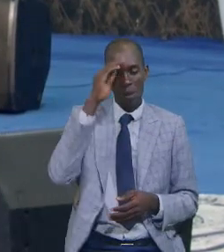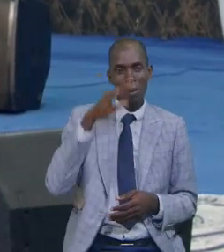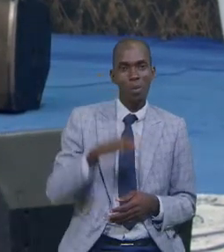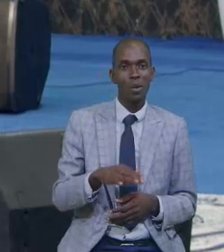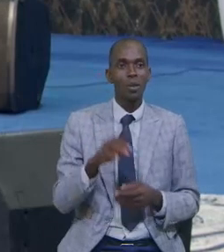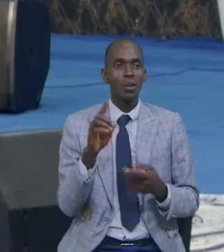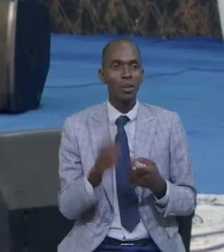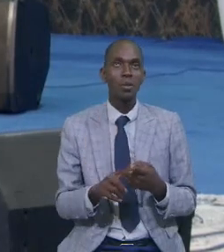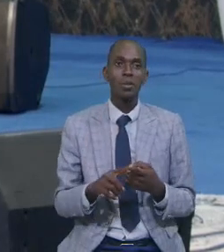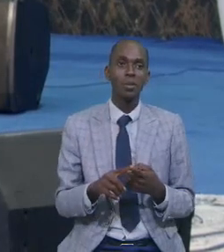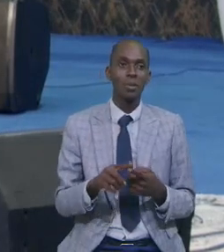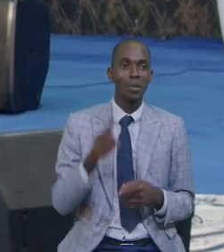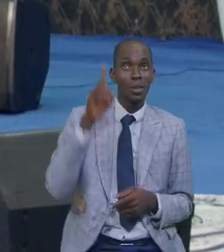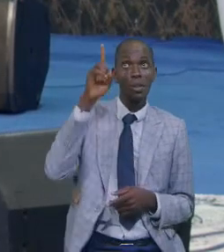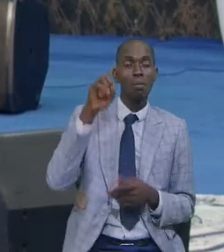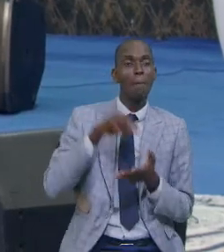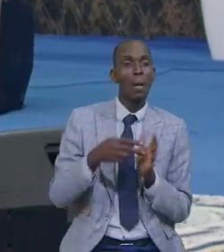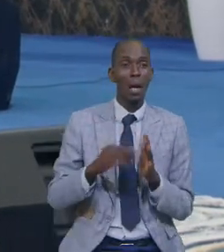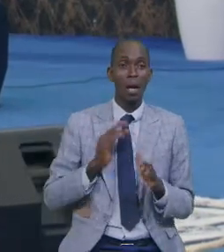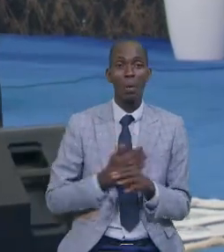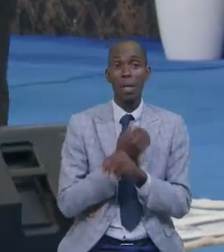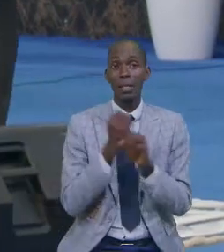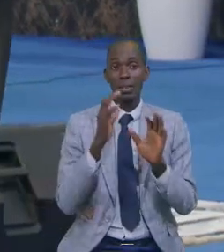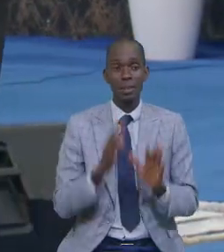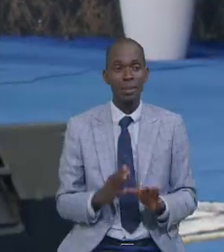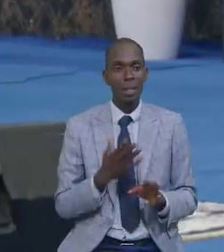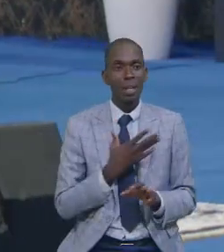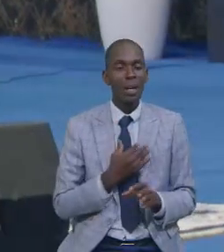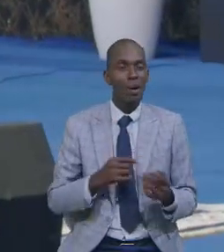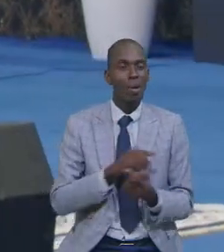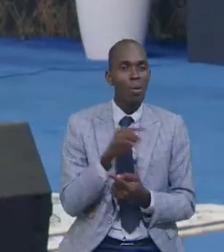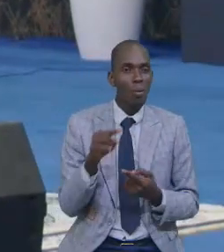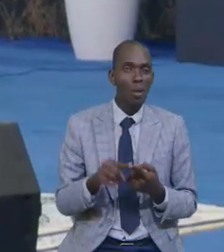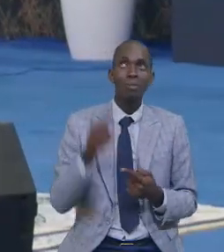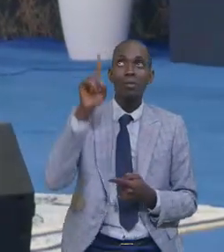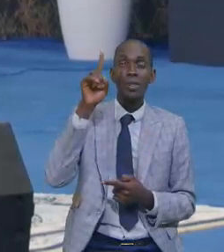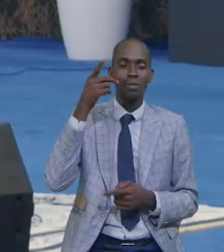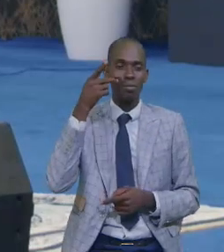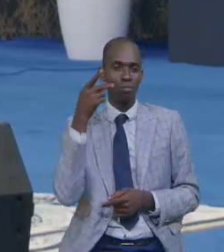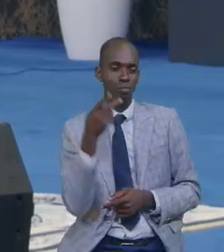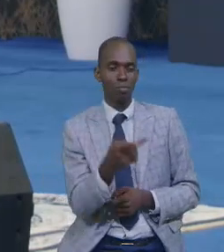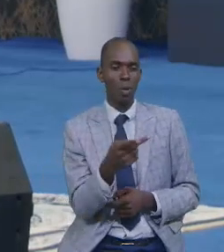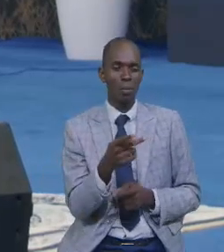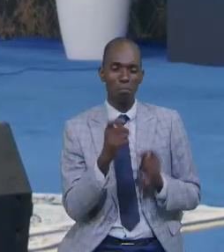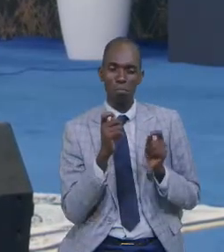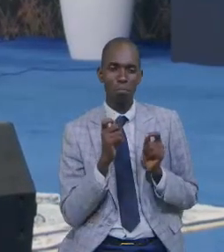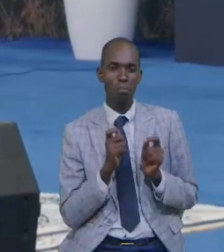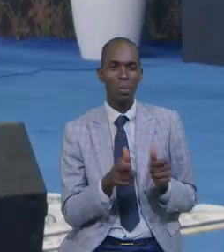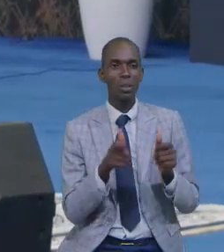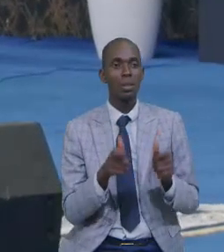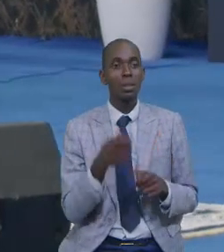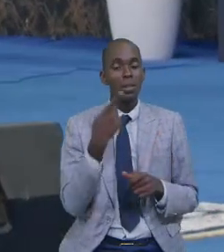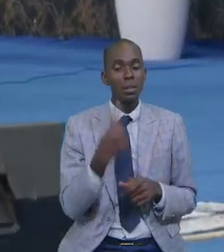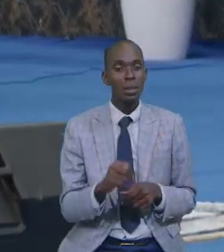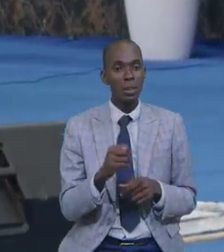him, our Savior. And when he saw him, straightway the